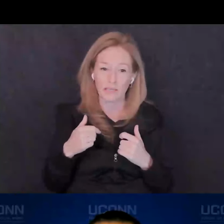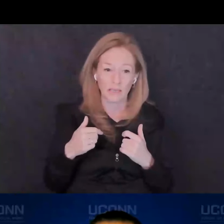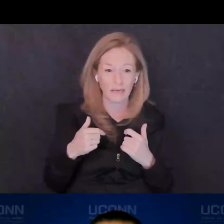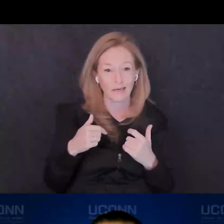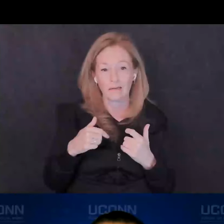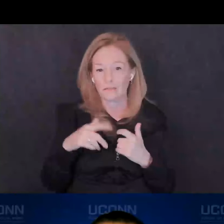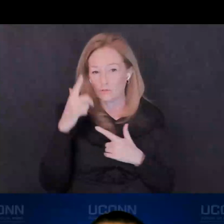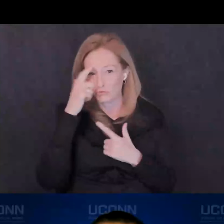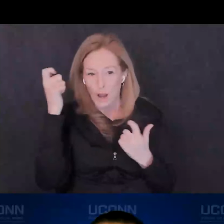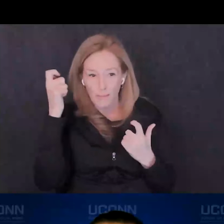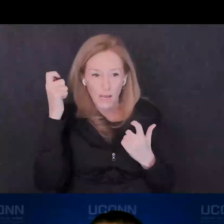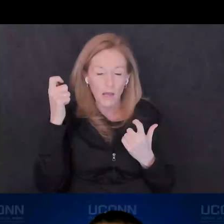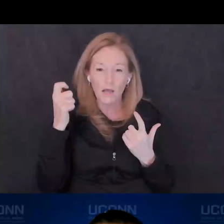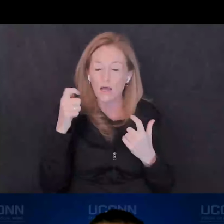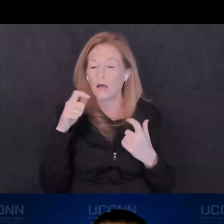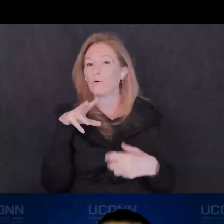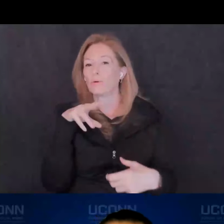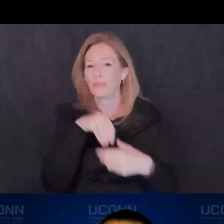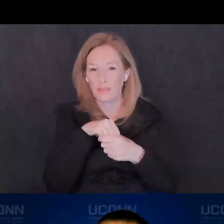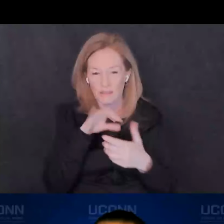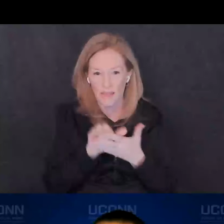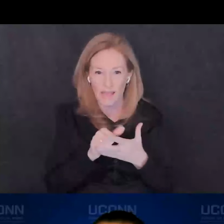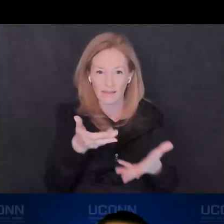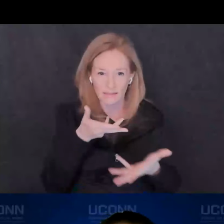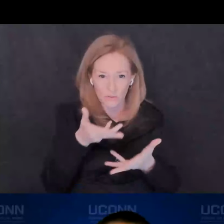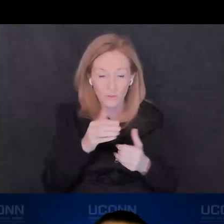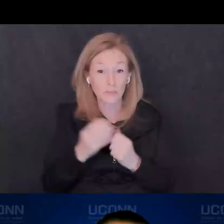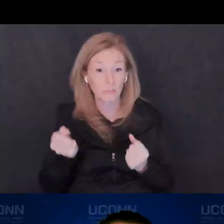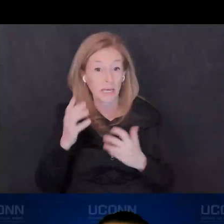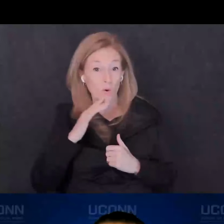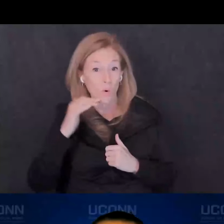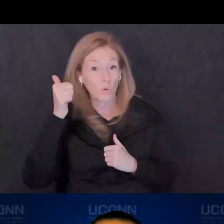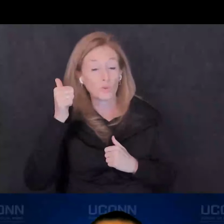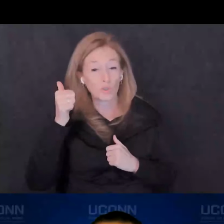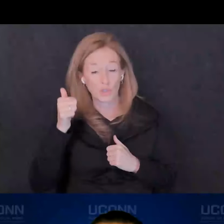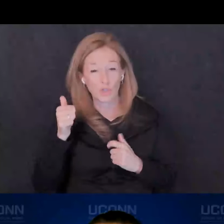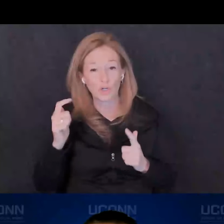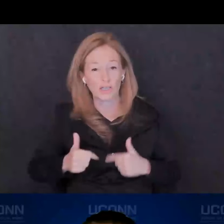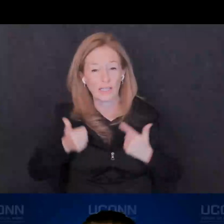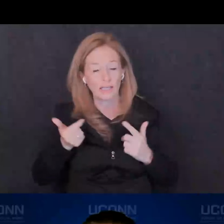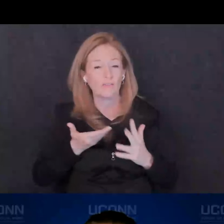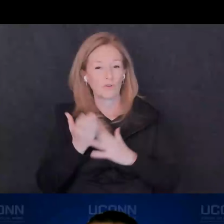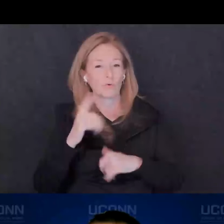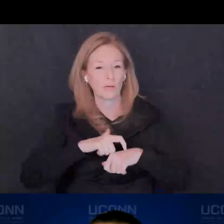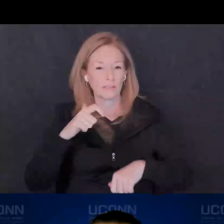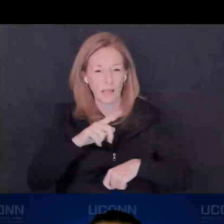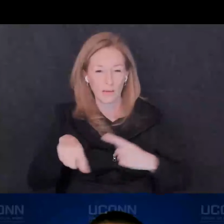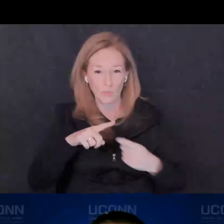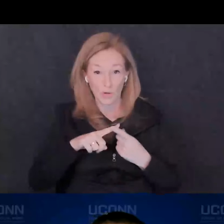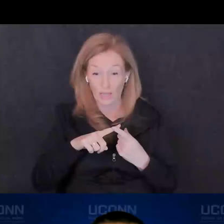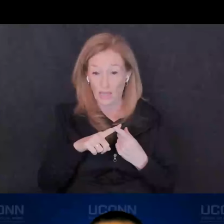conversation. Many LGBTQ older adults did live through a time where being LGBTQ